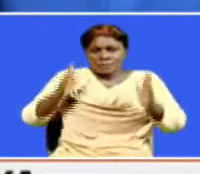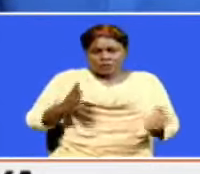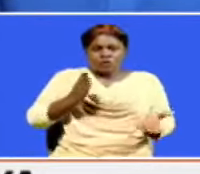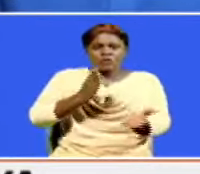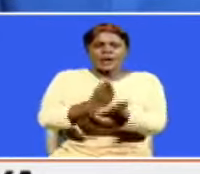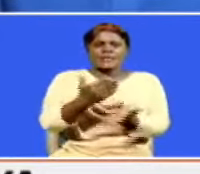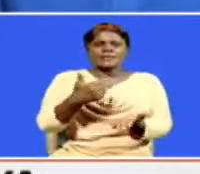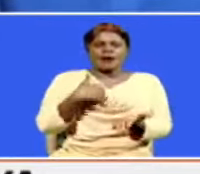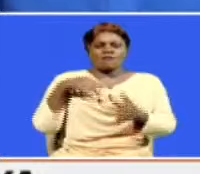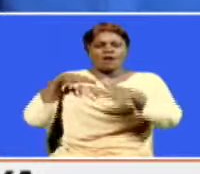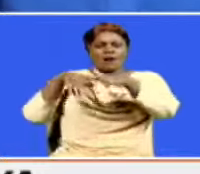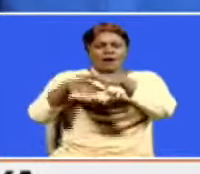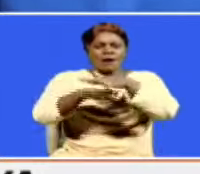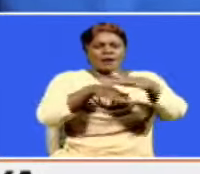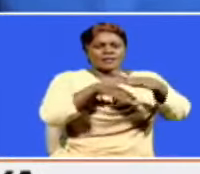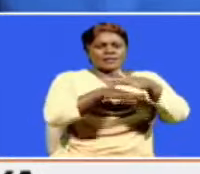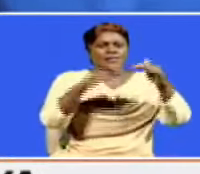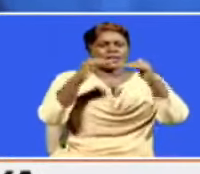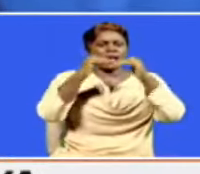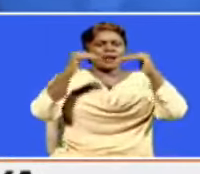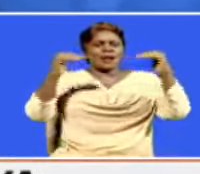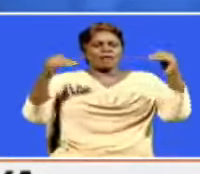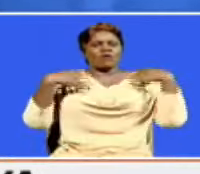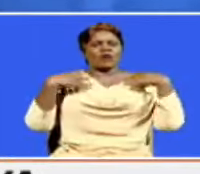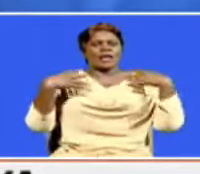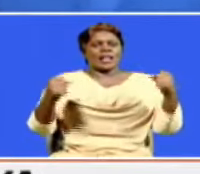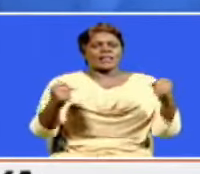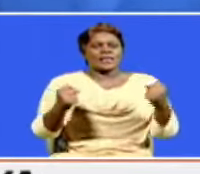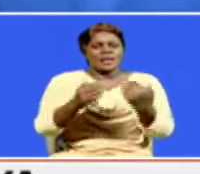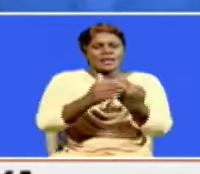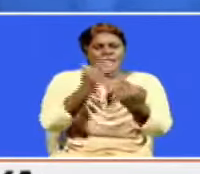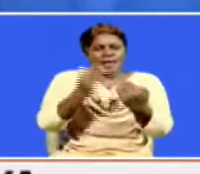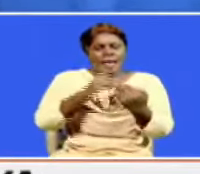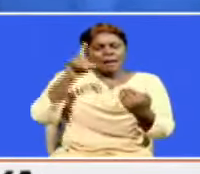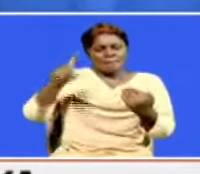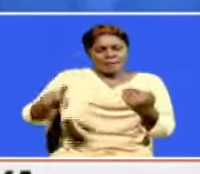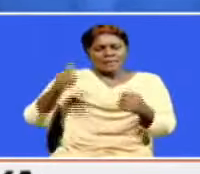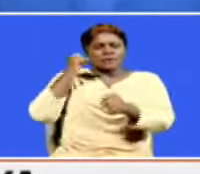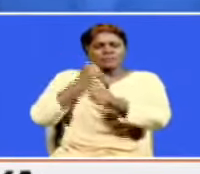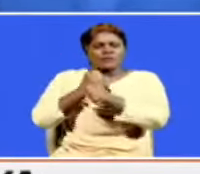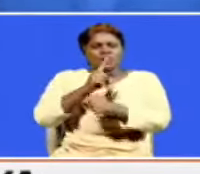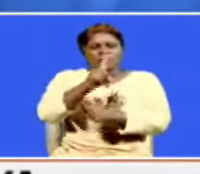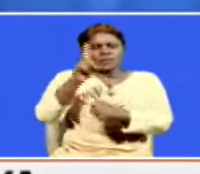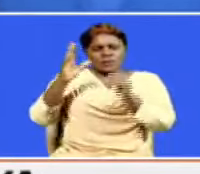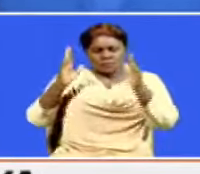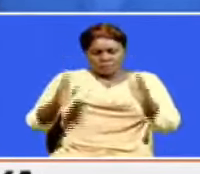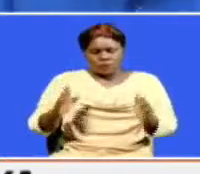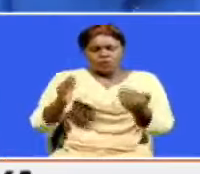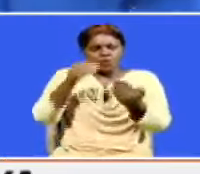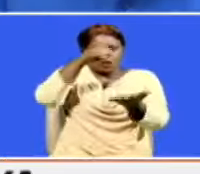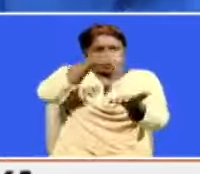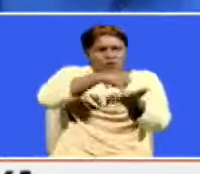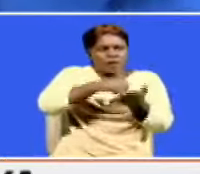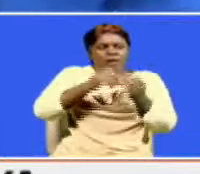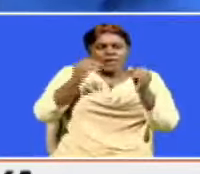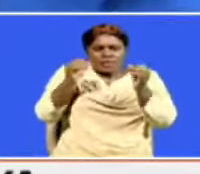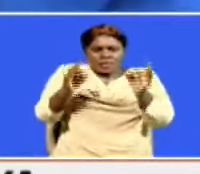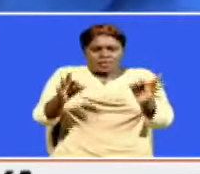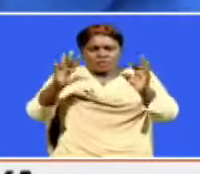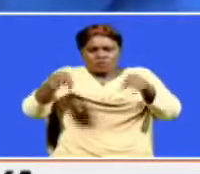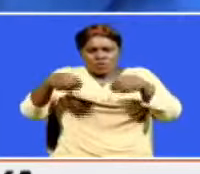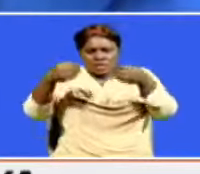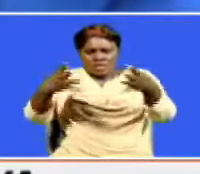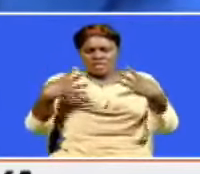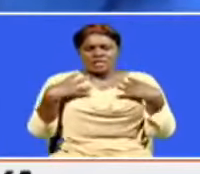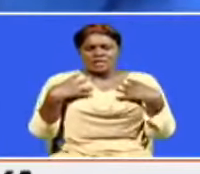right to access the highest level of attainable health care, and we must ensure that everyone is catered for. If we equip